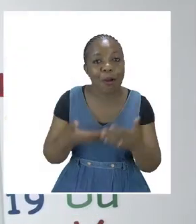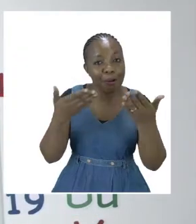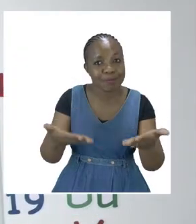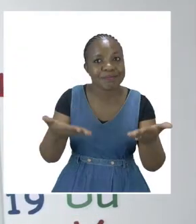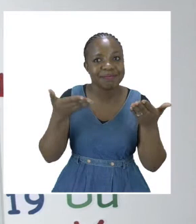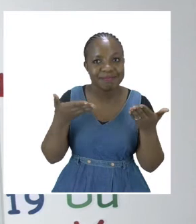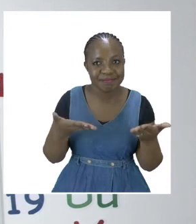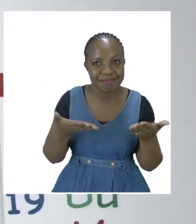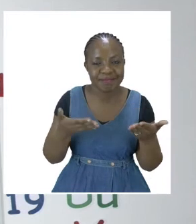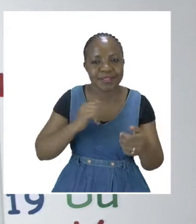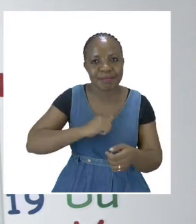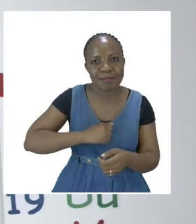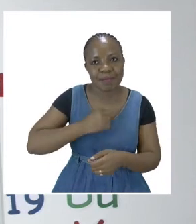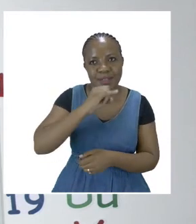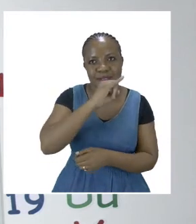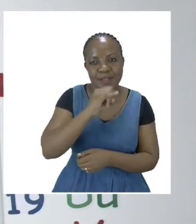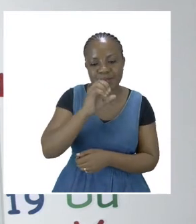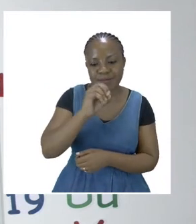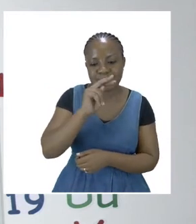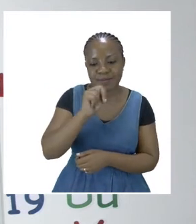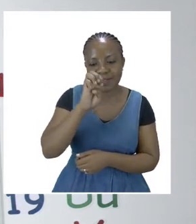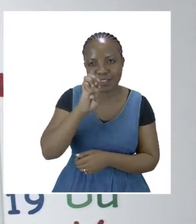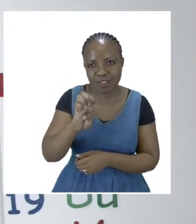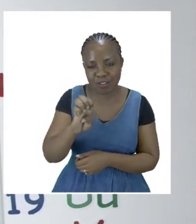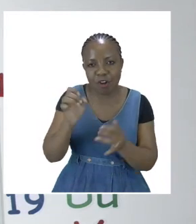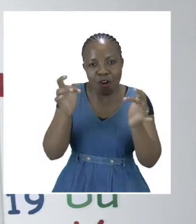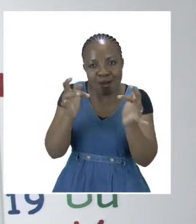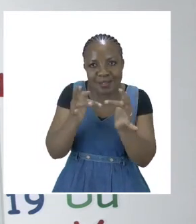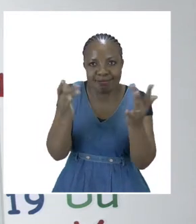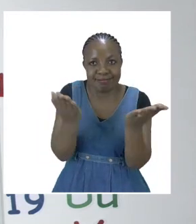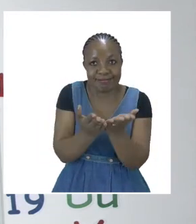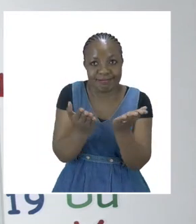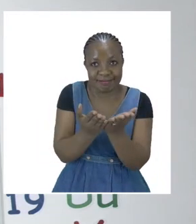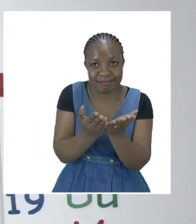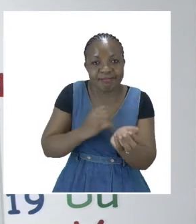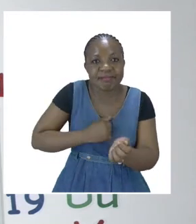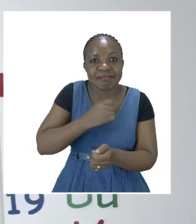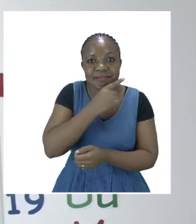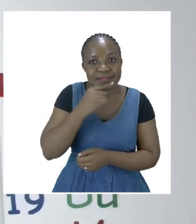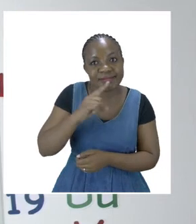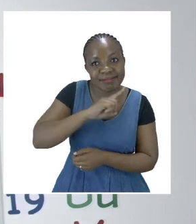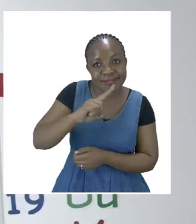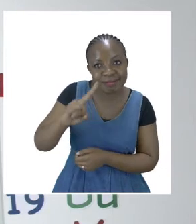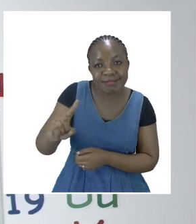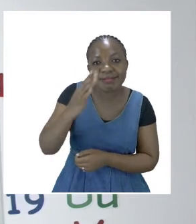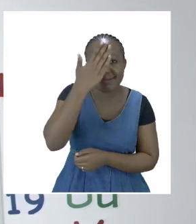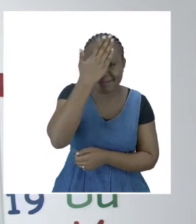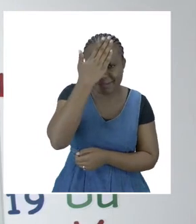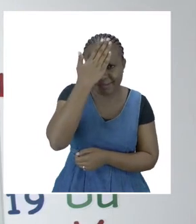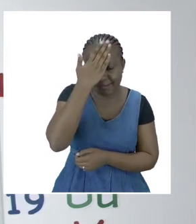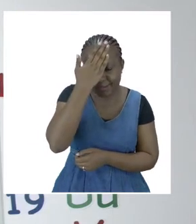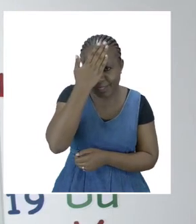Welcome to My Zone Online School. My name is Teacher Mutsa. Get your education